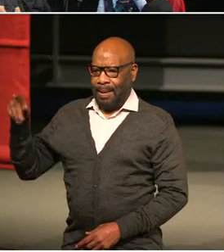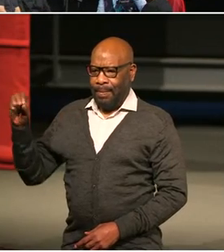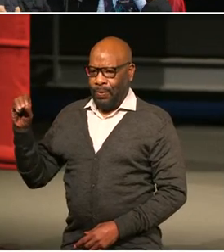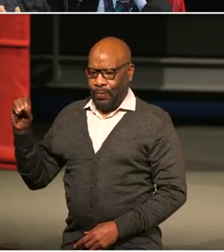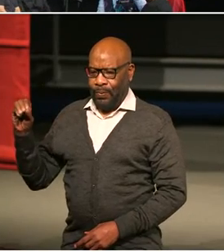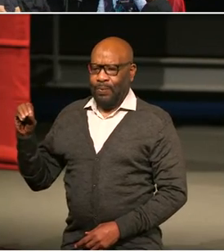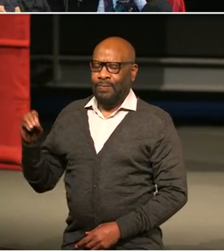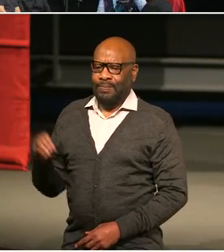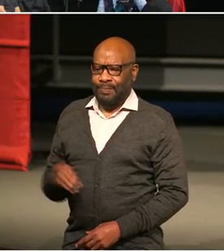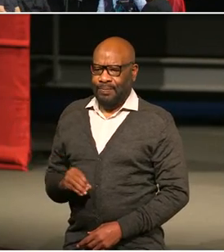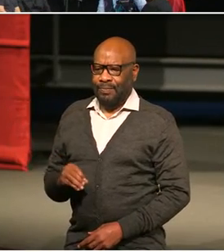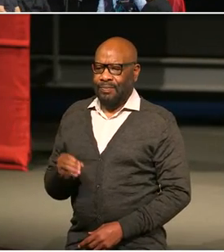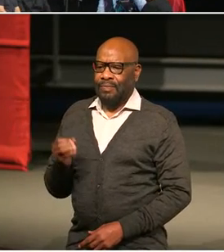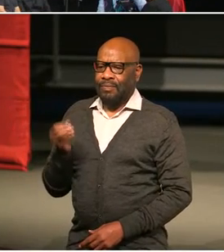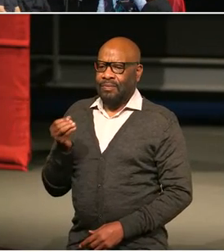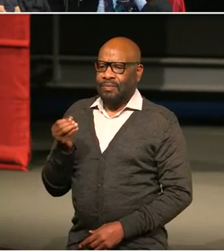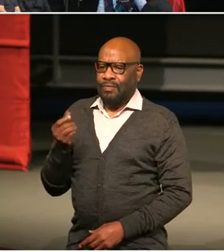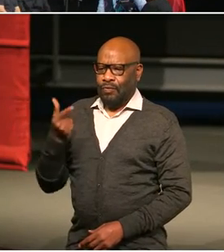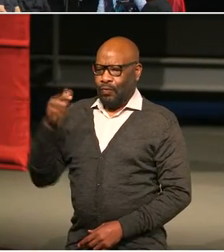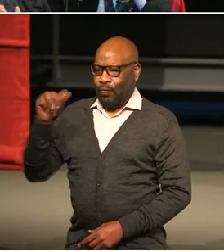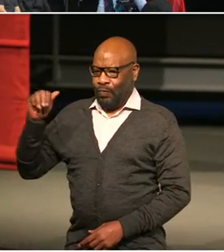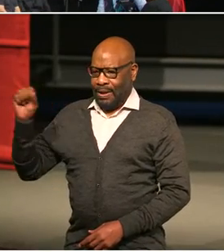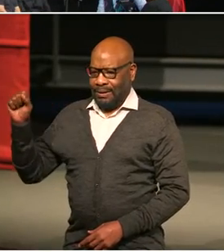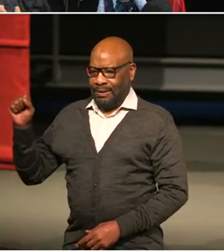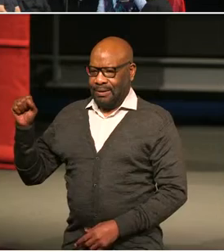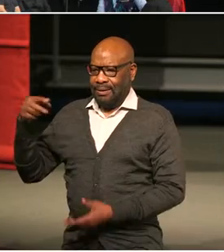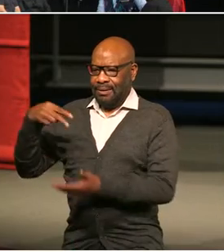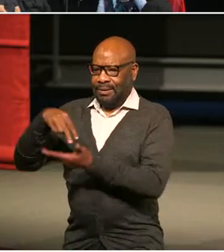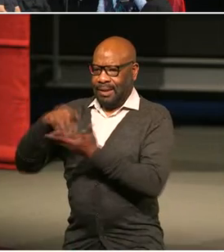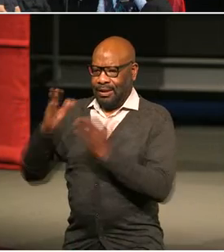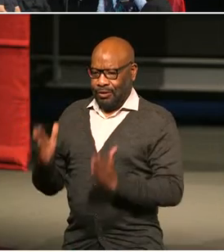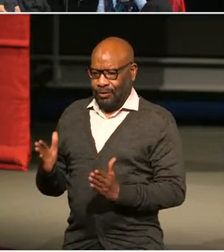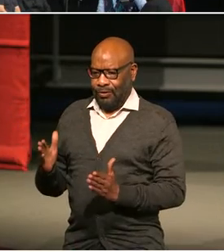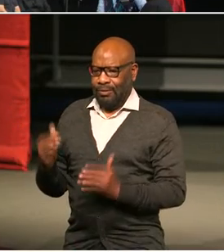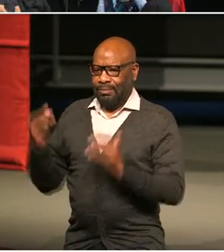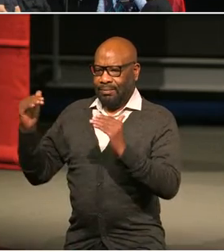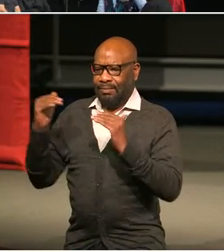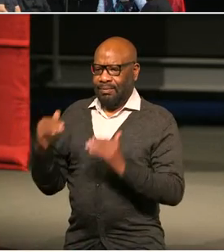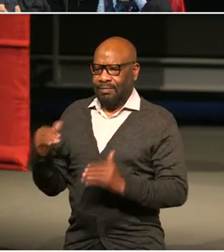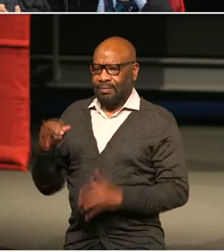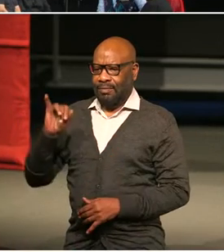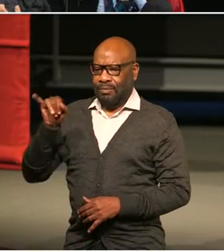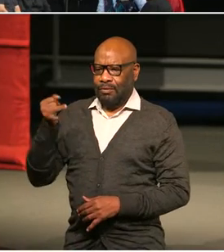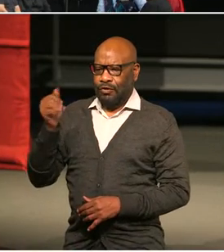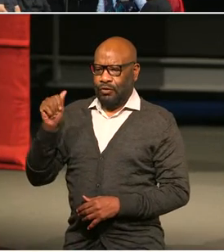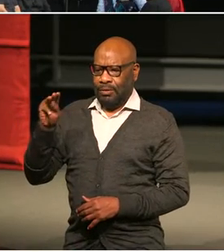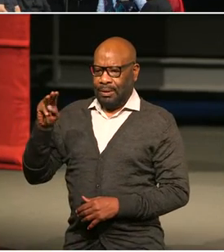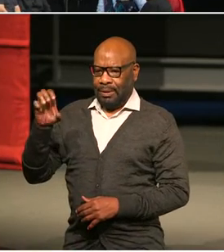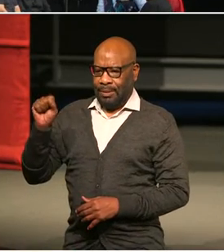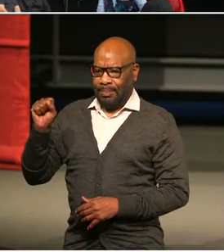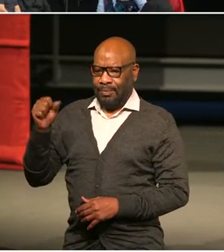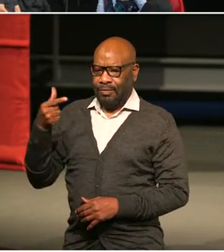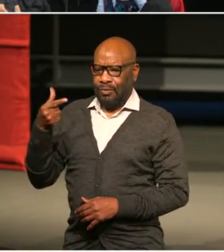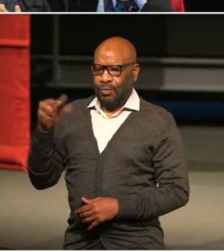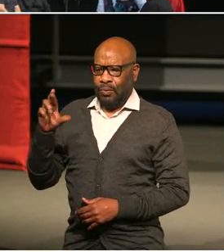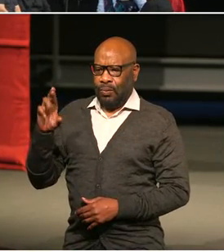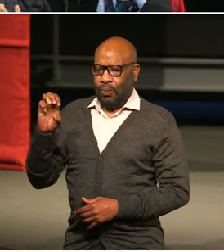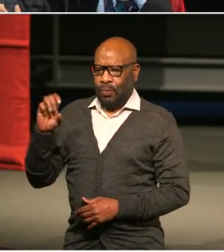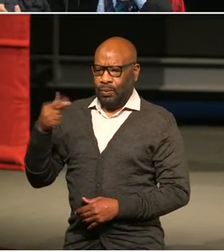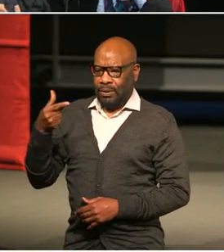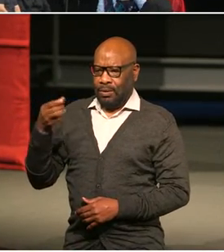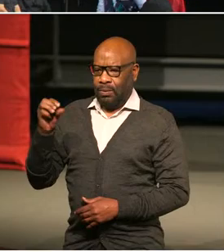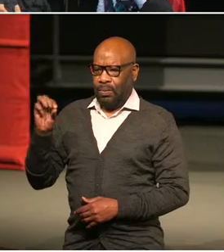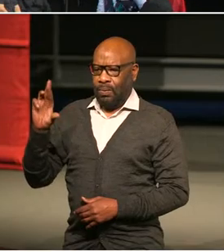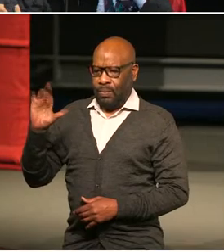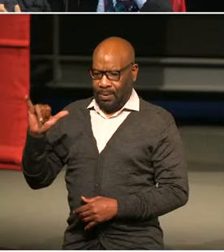And carrying our Eagle Staff, grass dancer Randy Pico Jr., Navajo